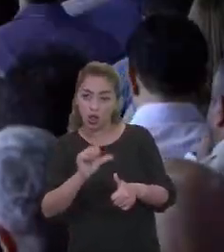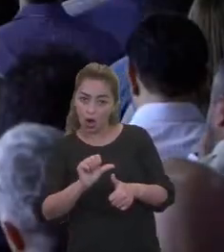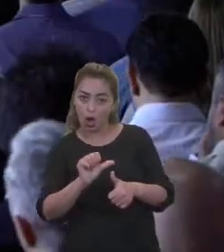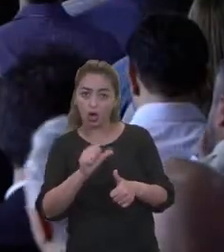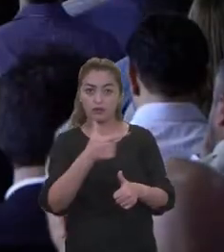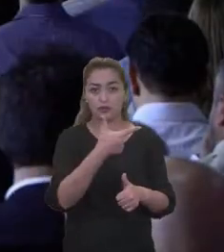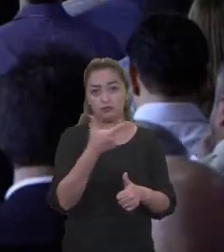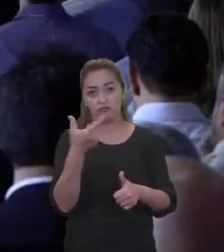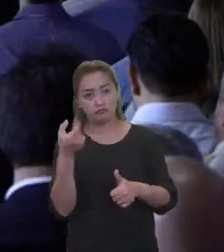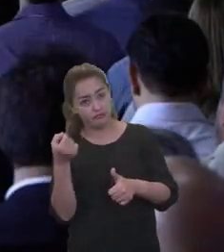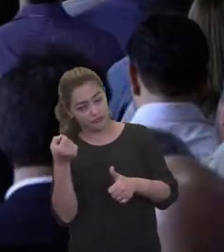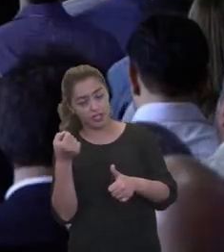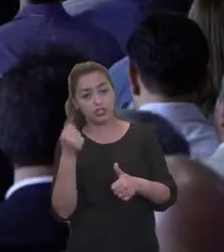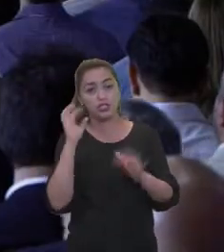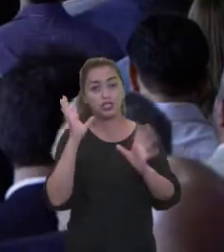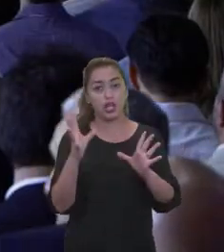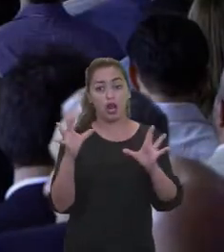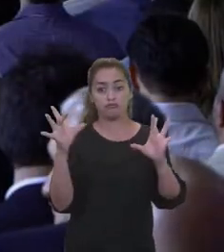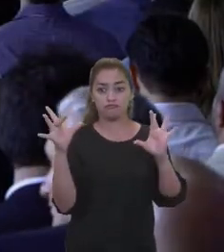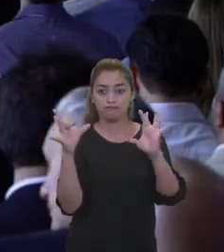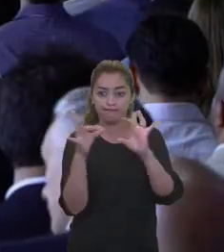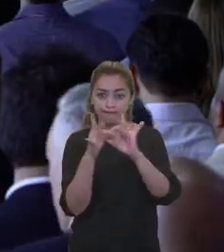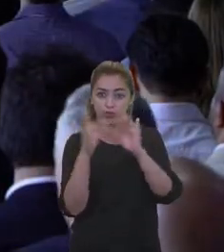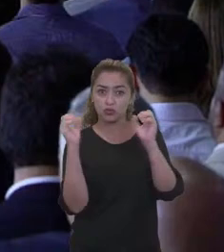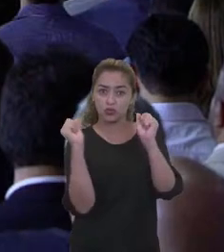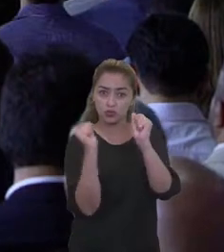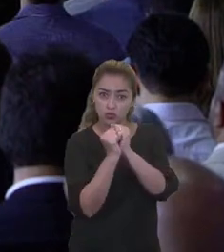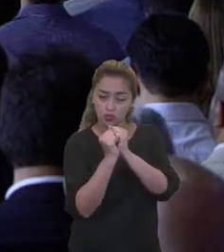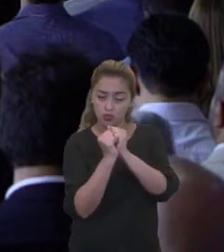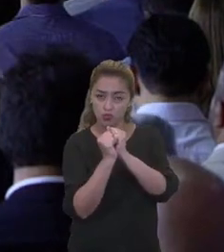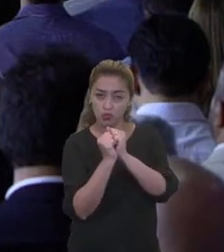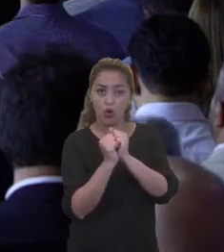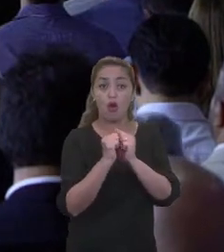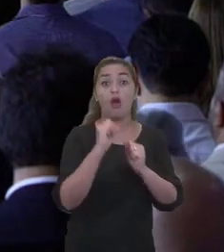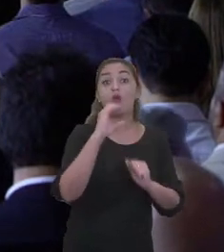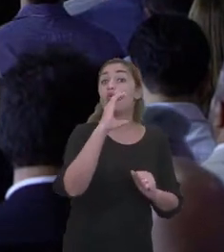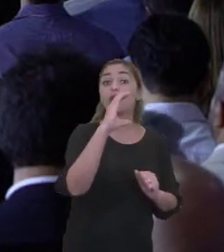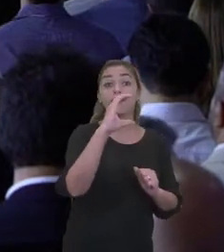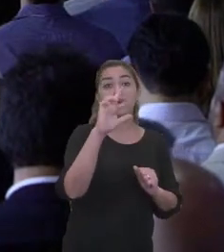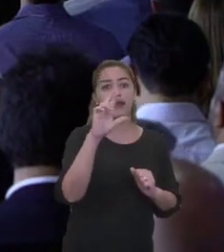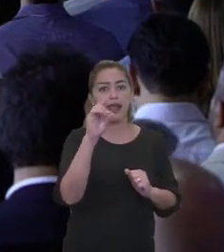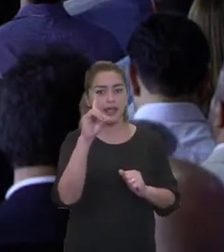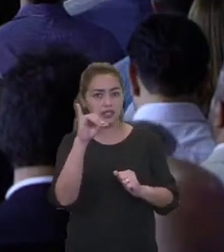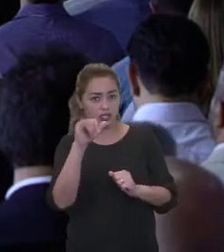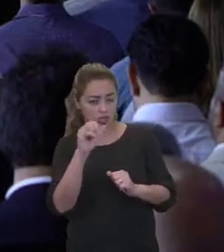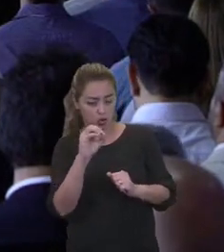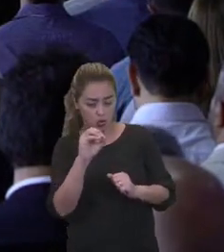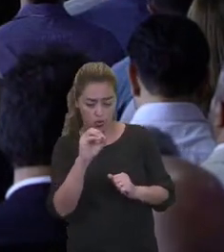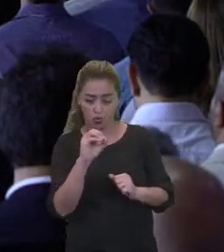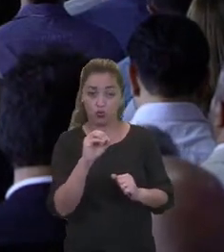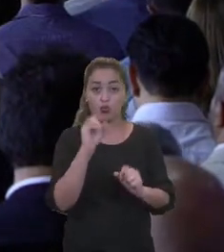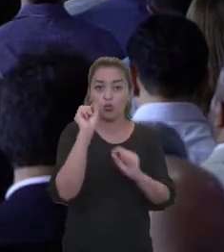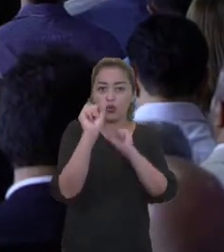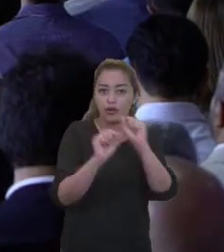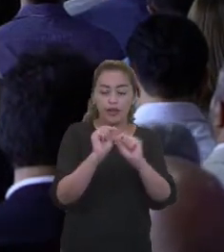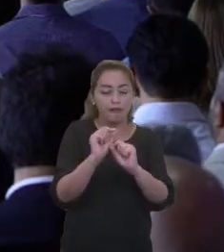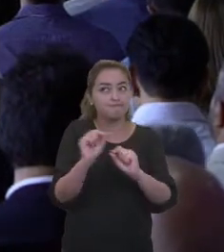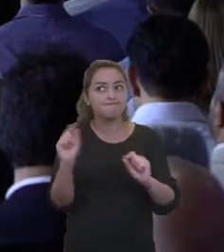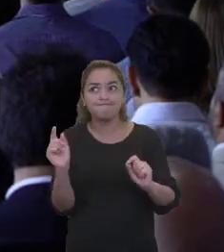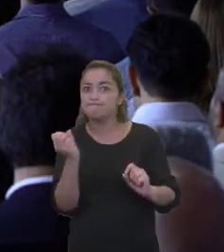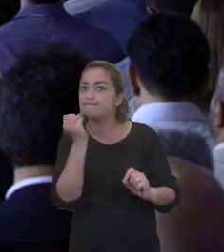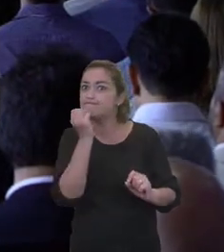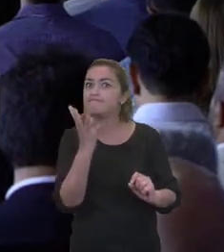endeavor, which was to gather connectivity with credit during the pandemic. It was a commercial